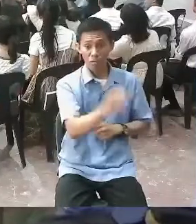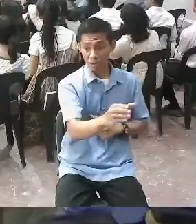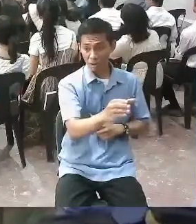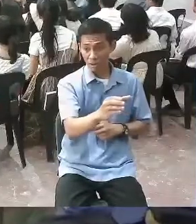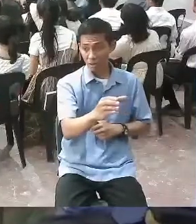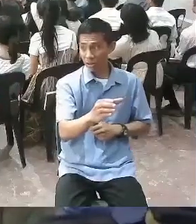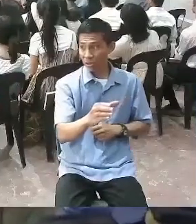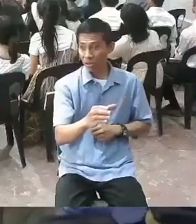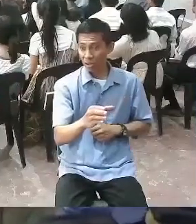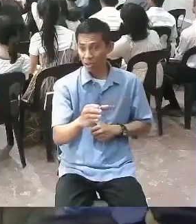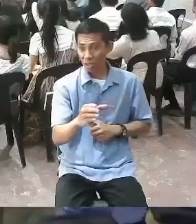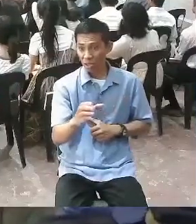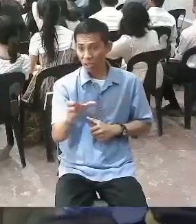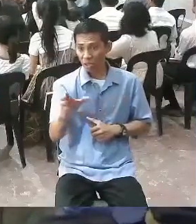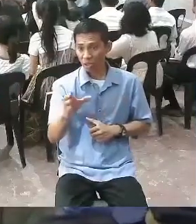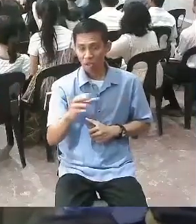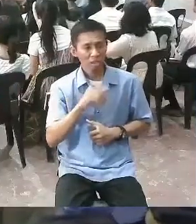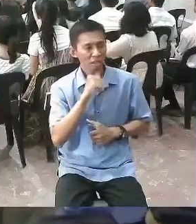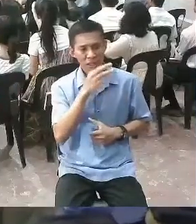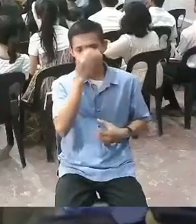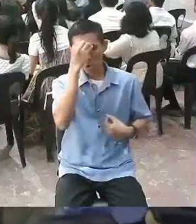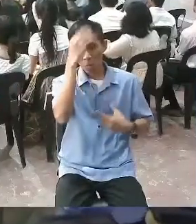we broke them all.